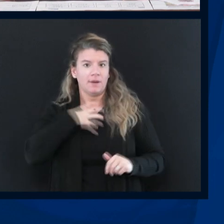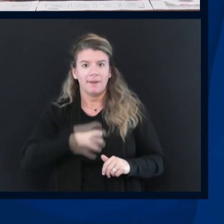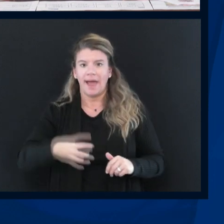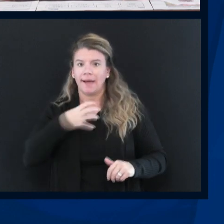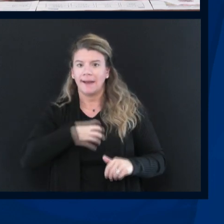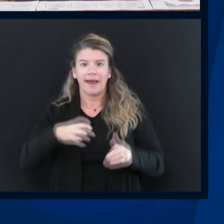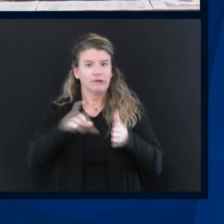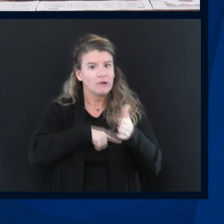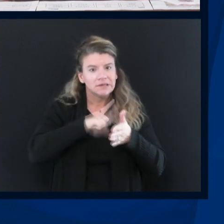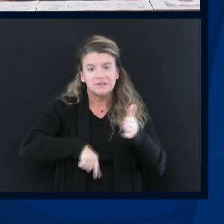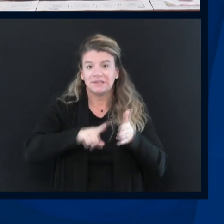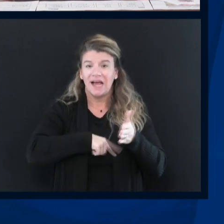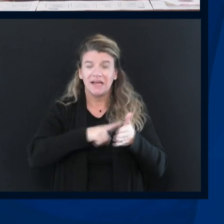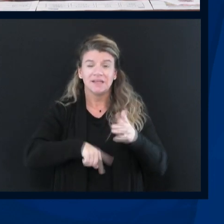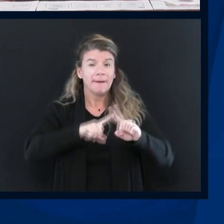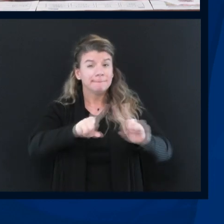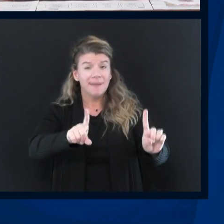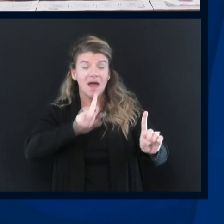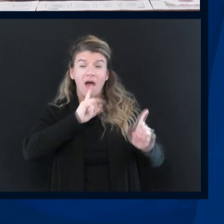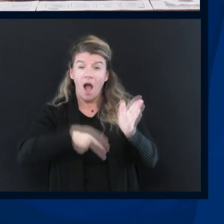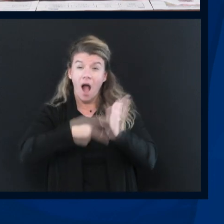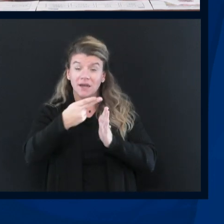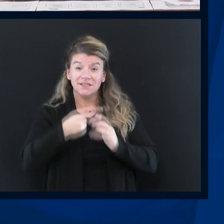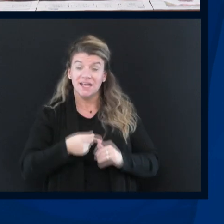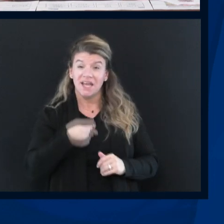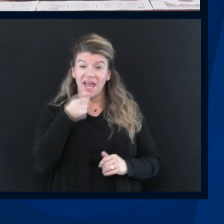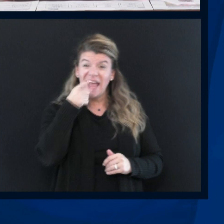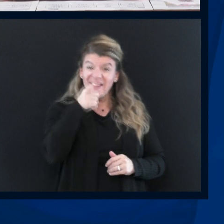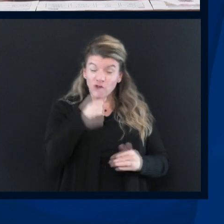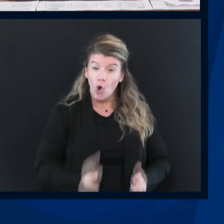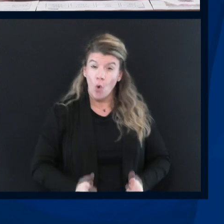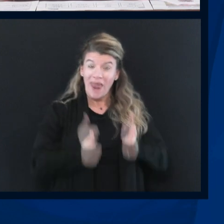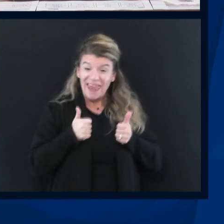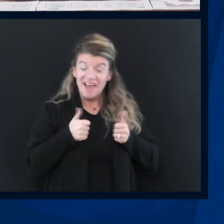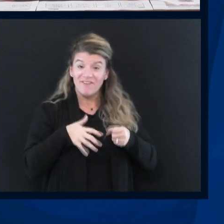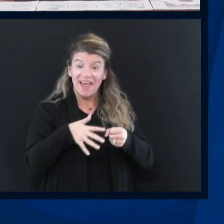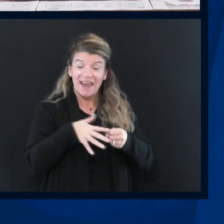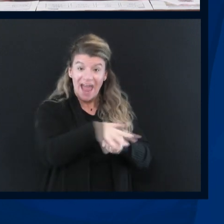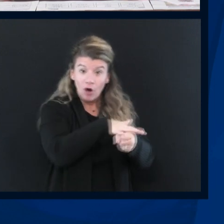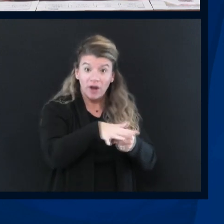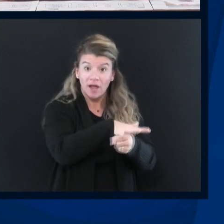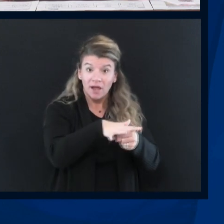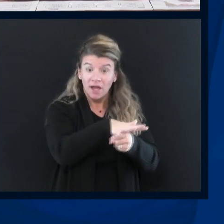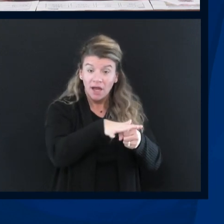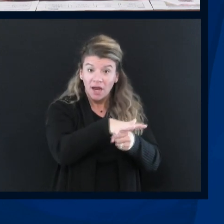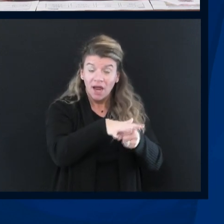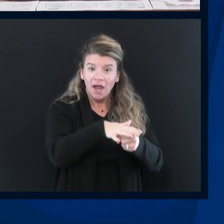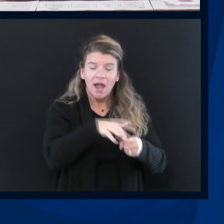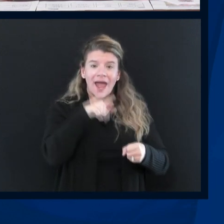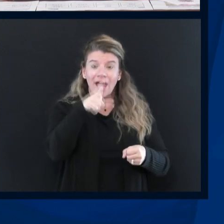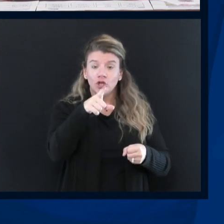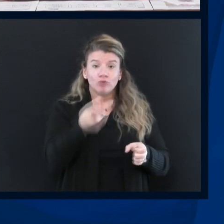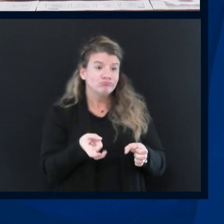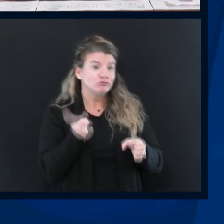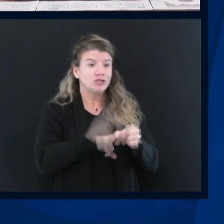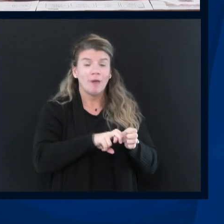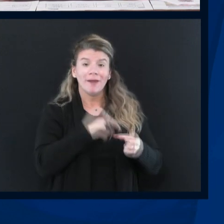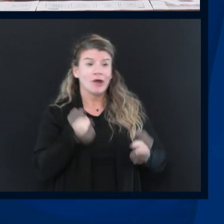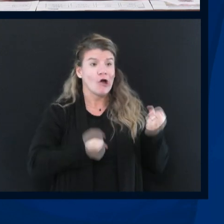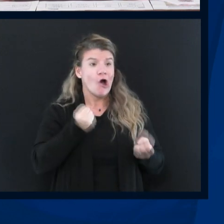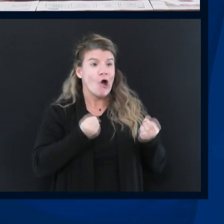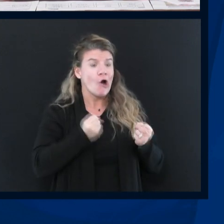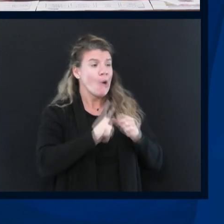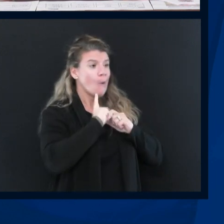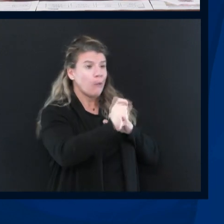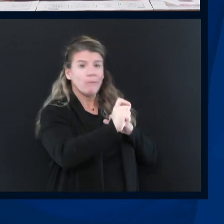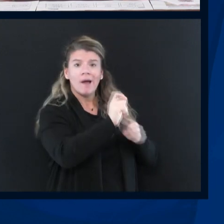you're catching grief and you're in an area that you can jump in your car and just cruise right over to a hospital with